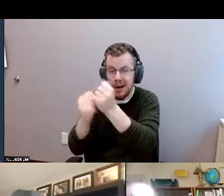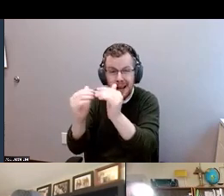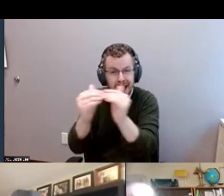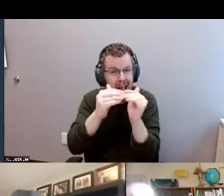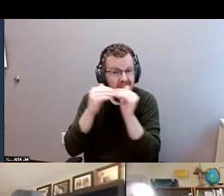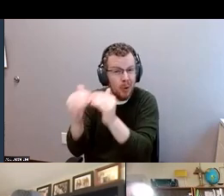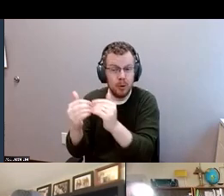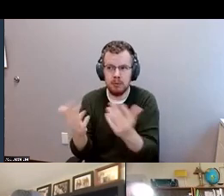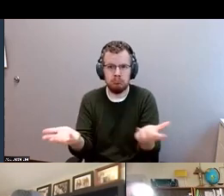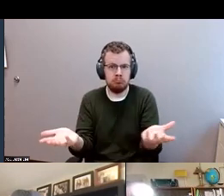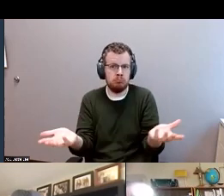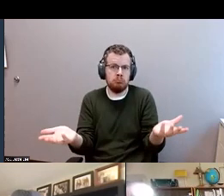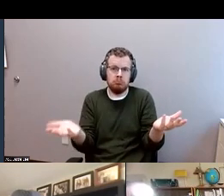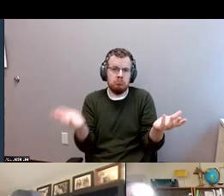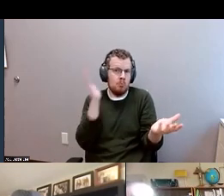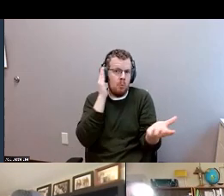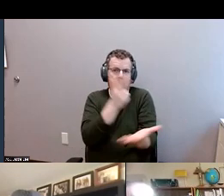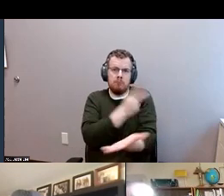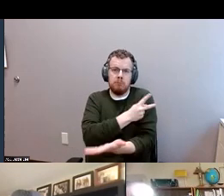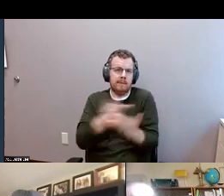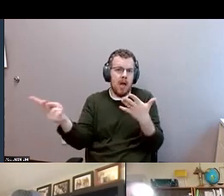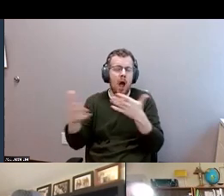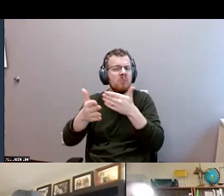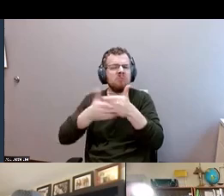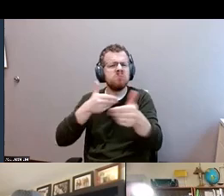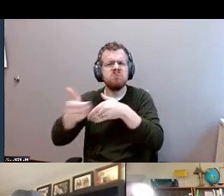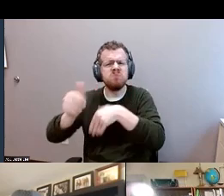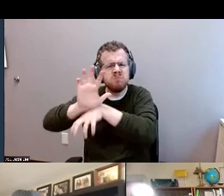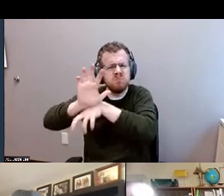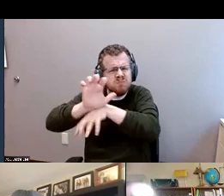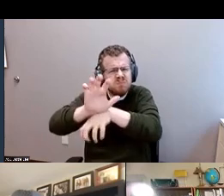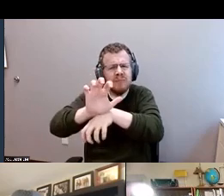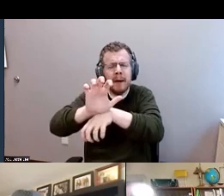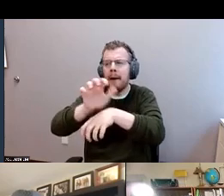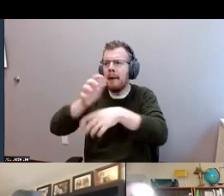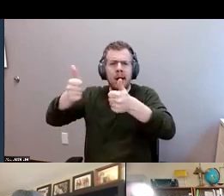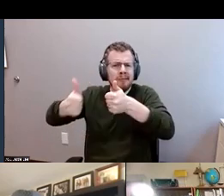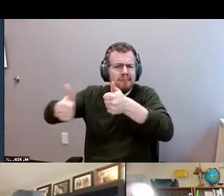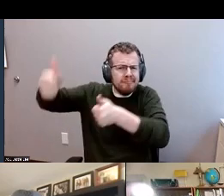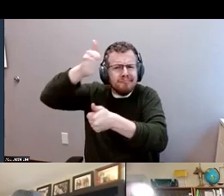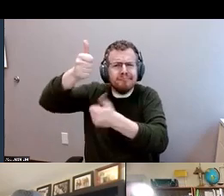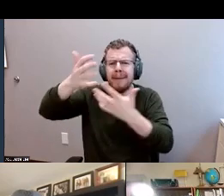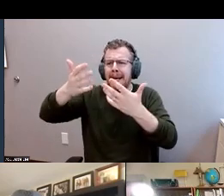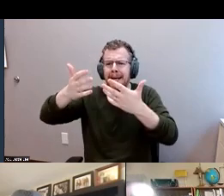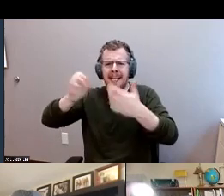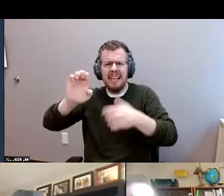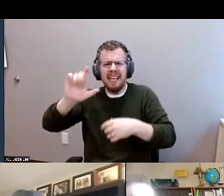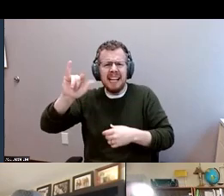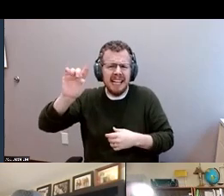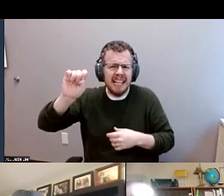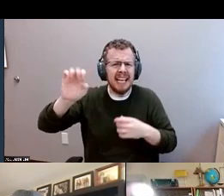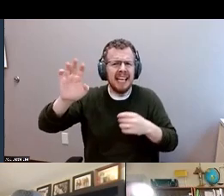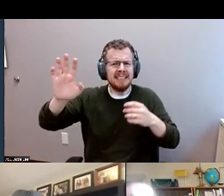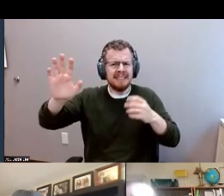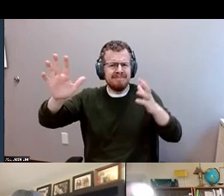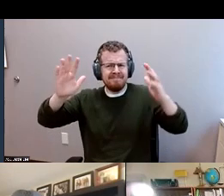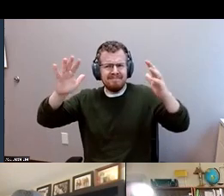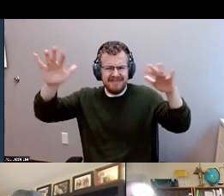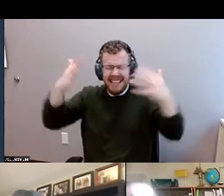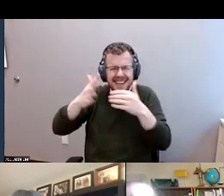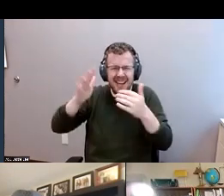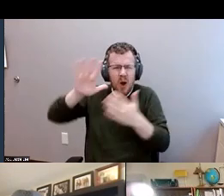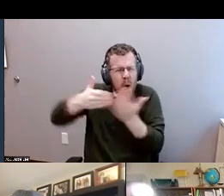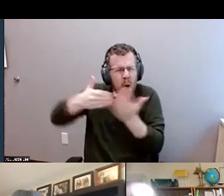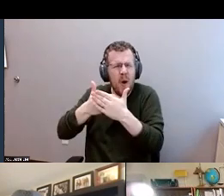And I'm talking about grassroots, the grass tops to the elites. People have to come together. And these collaboratives that we have